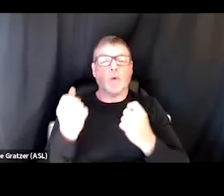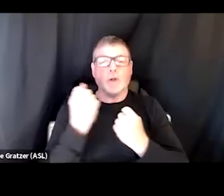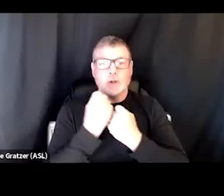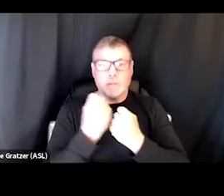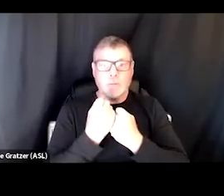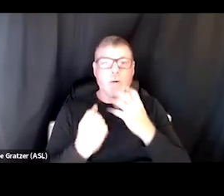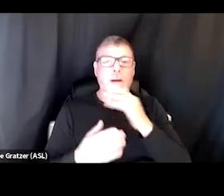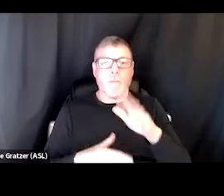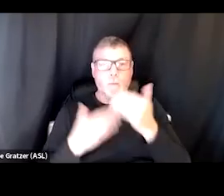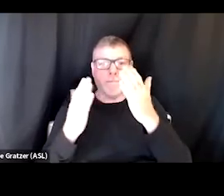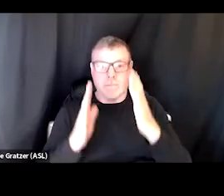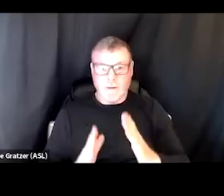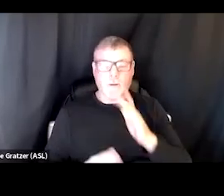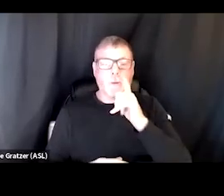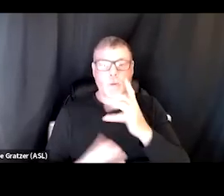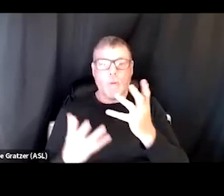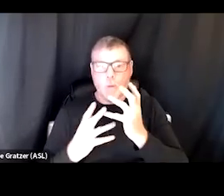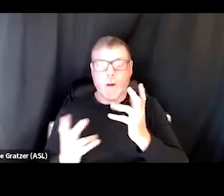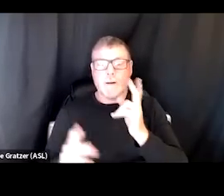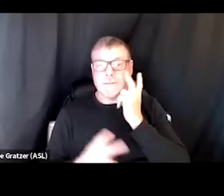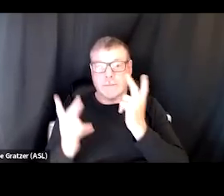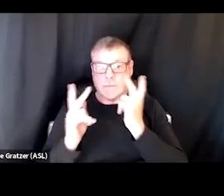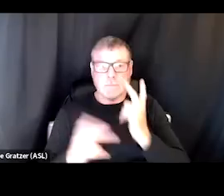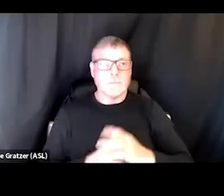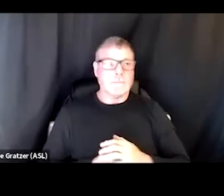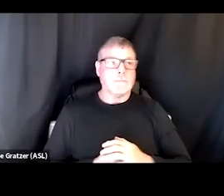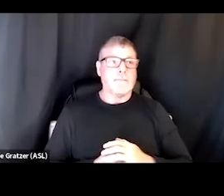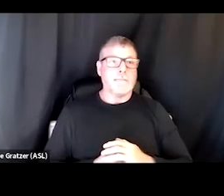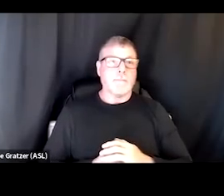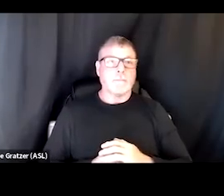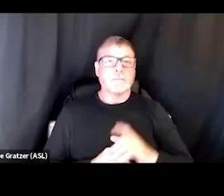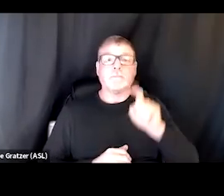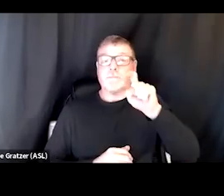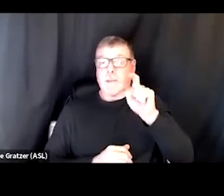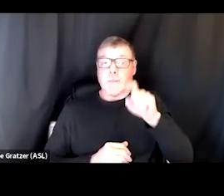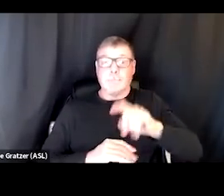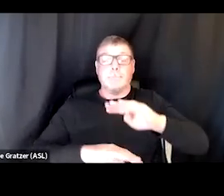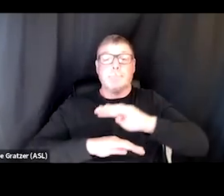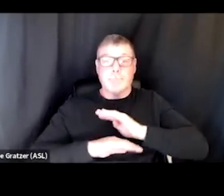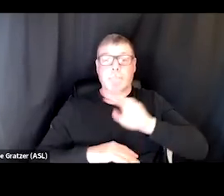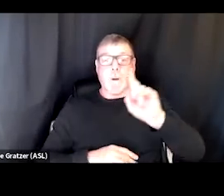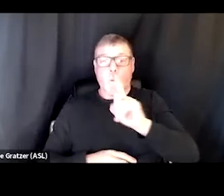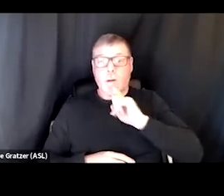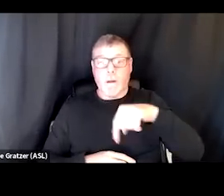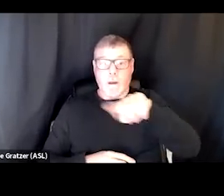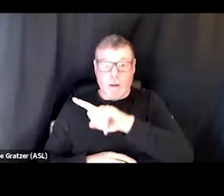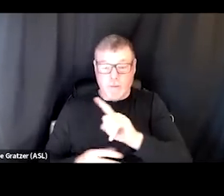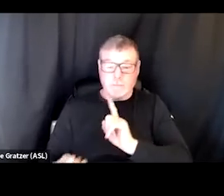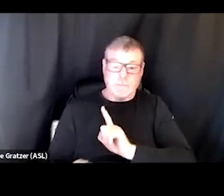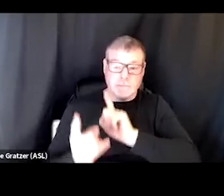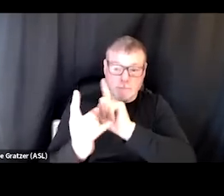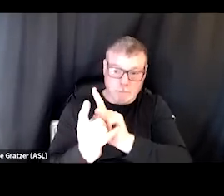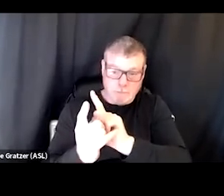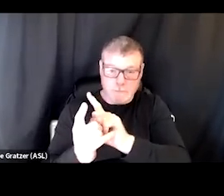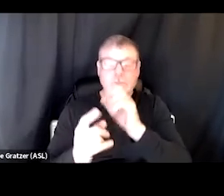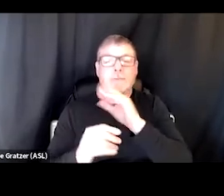that they need and to the providers that they want to see. So we must meet them where they are, and that we must